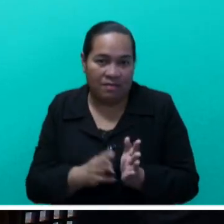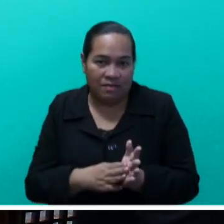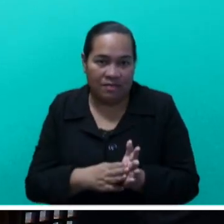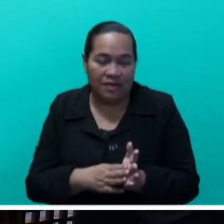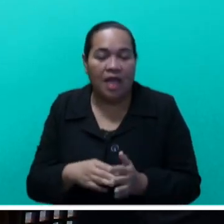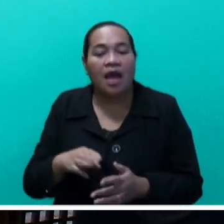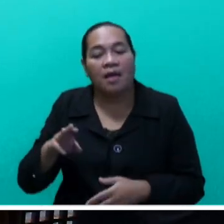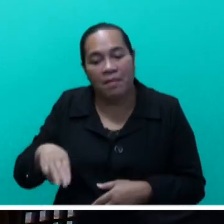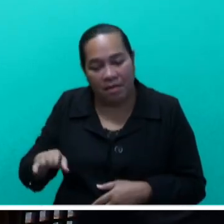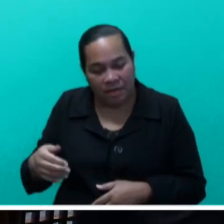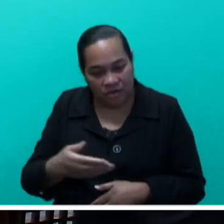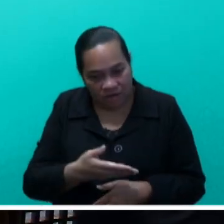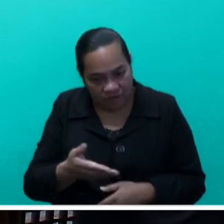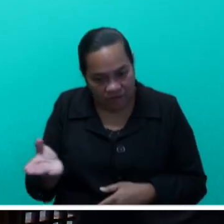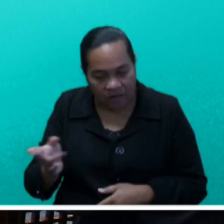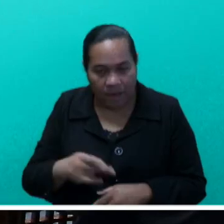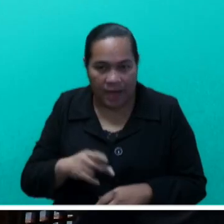Honourable Members of Parliament.